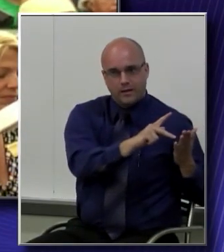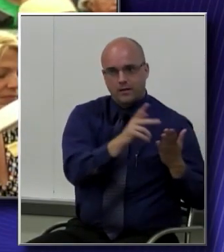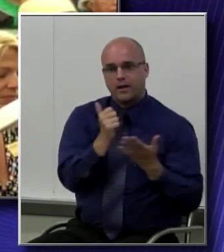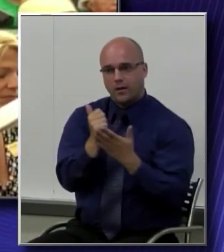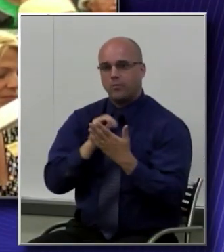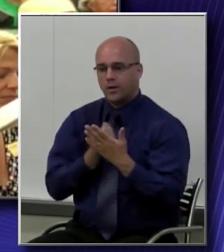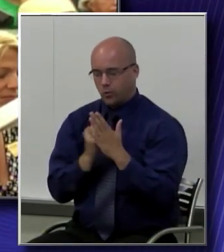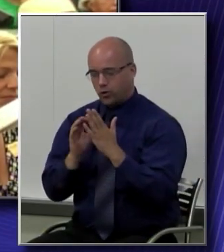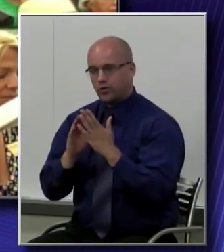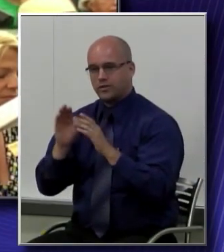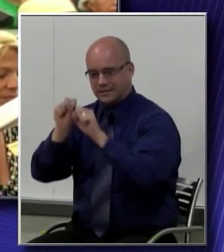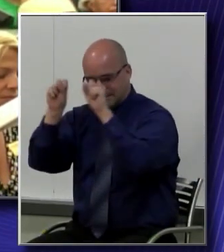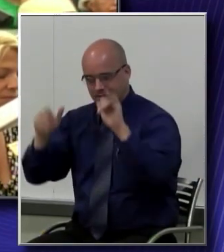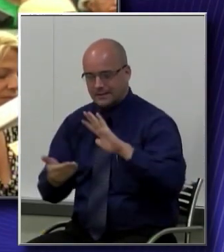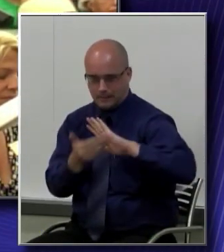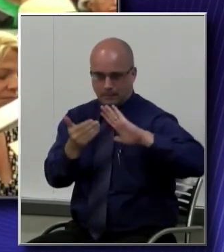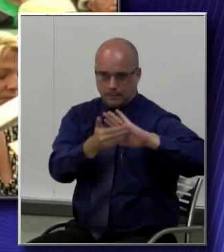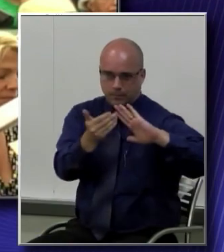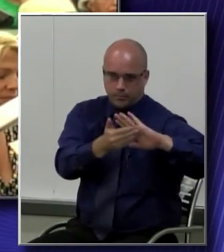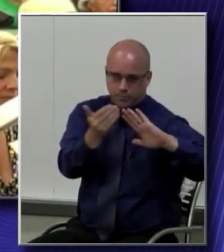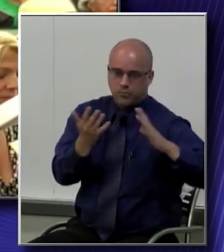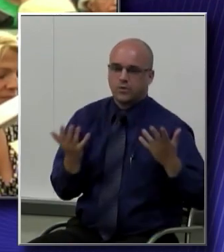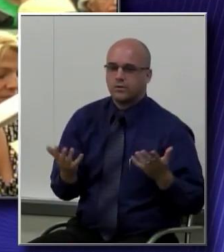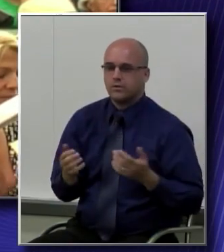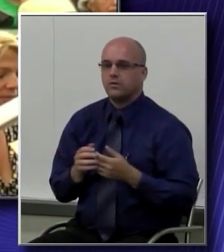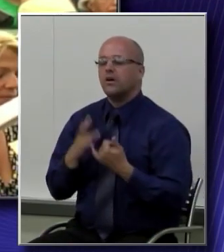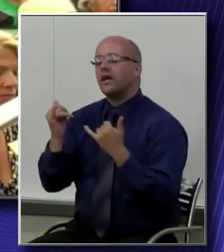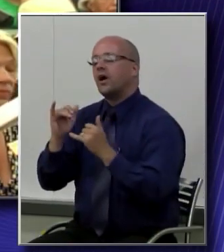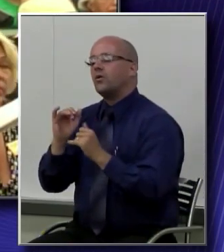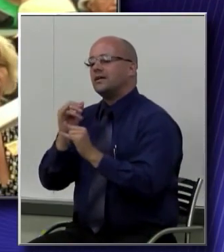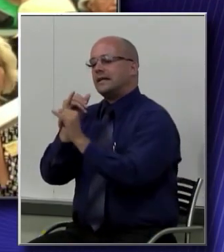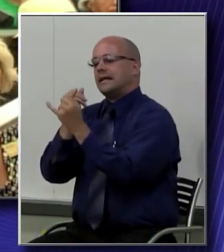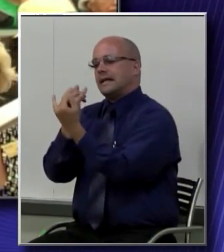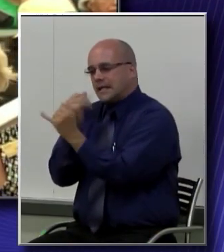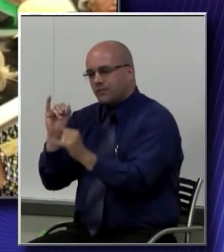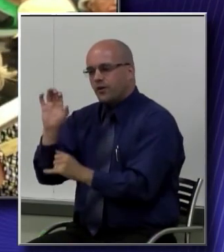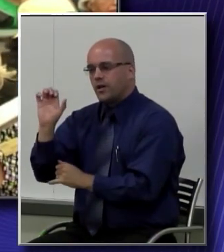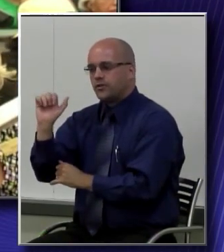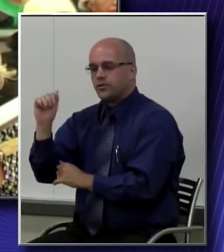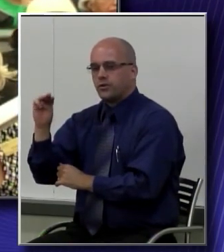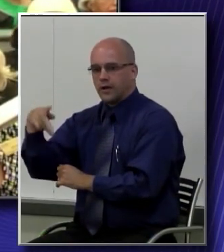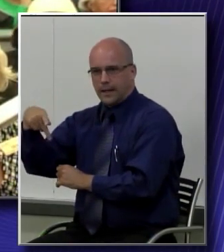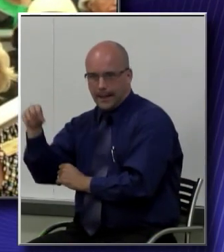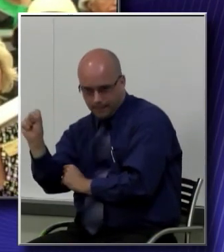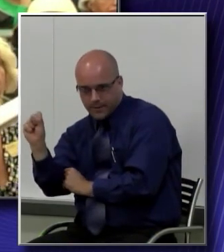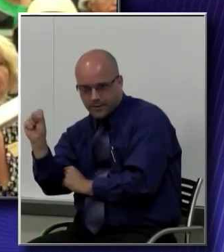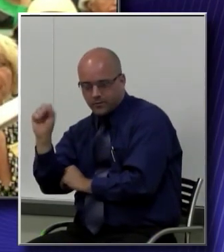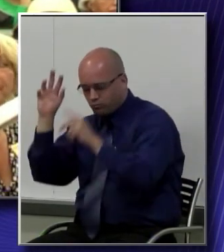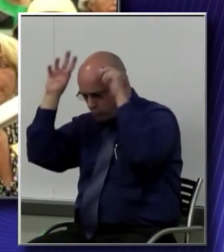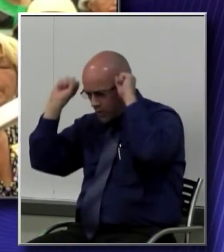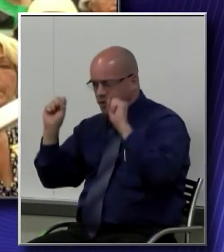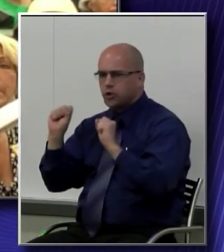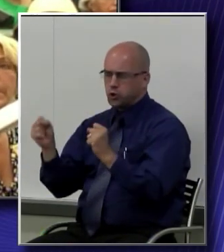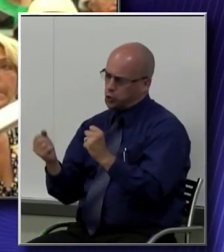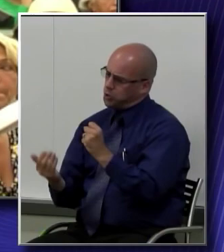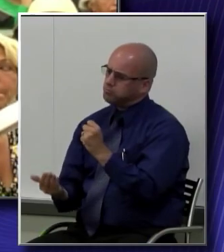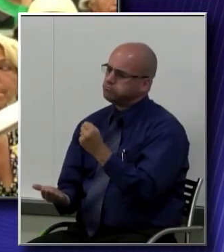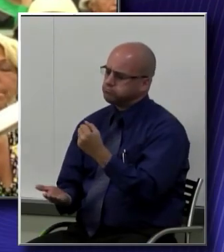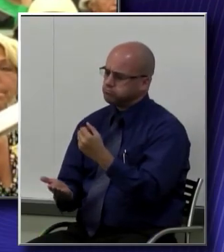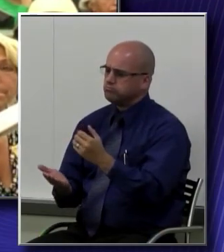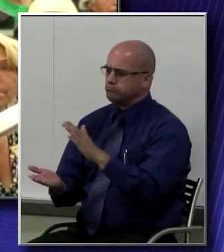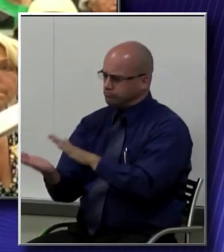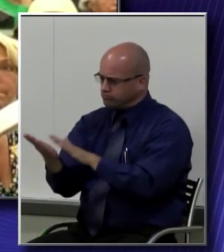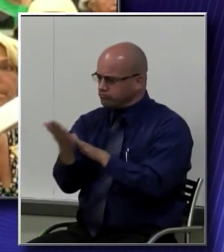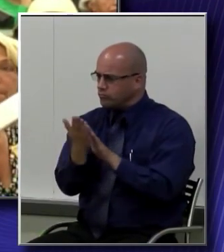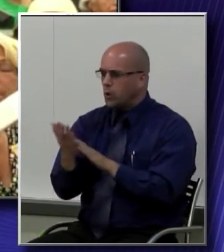campuses. Campuses should be, the president should encourage and should reward campuses in partnering and